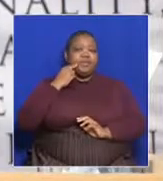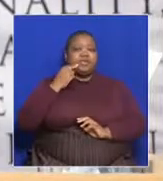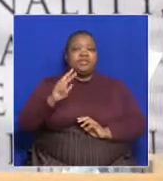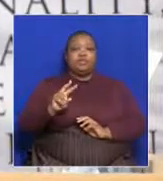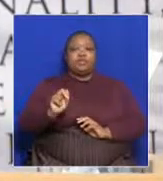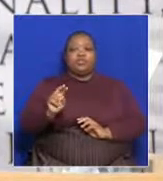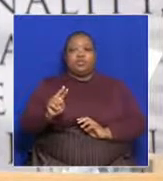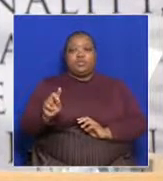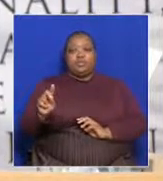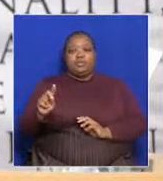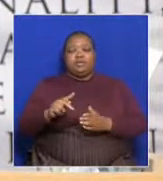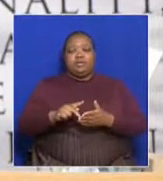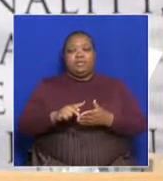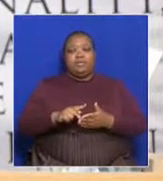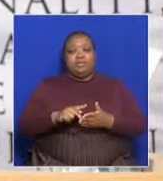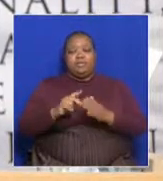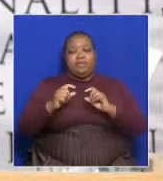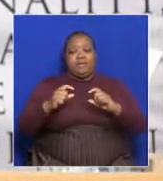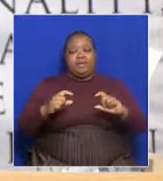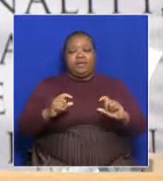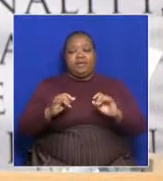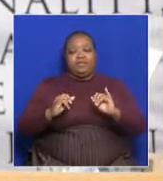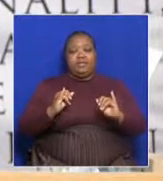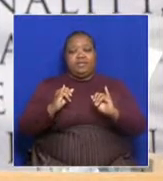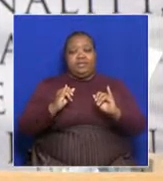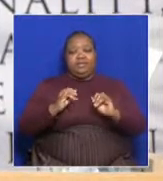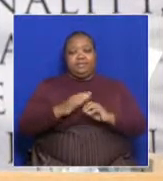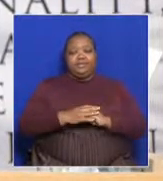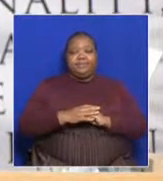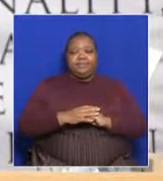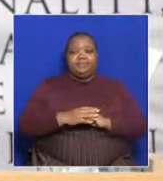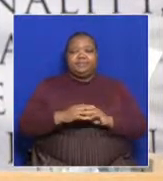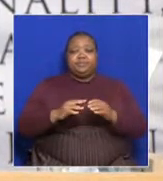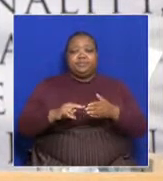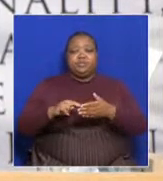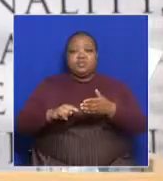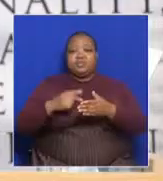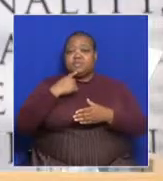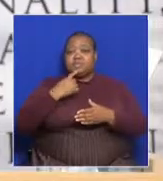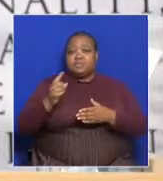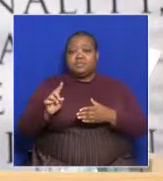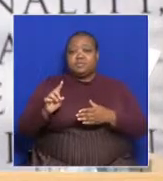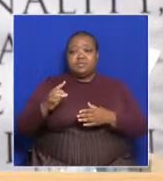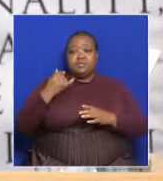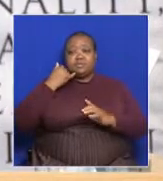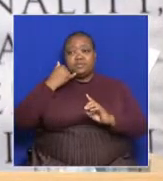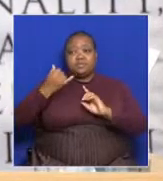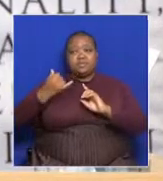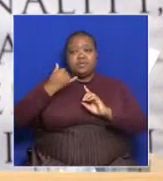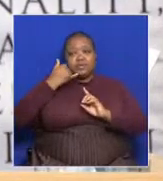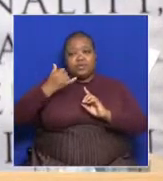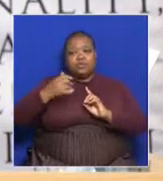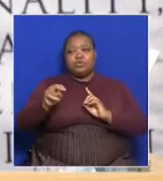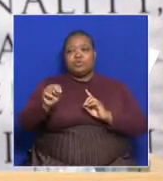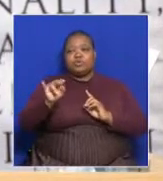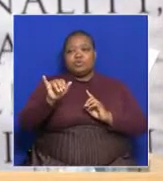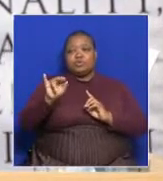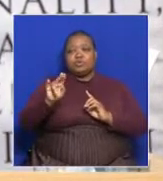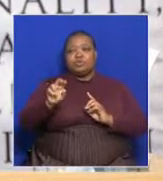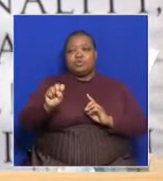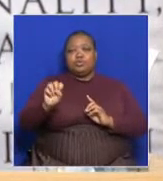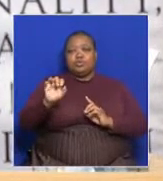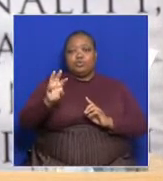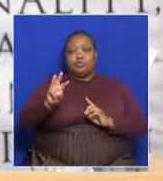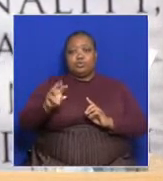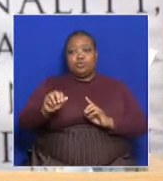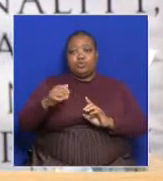And it reads as follows. I made several calls to Brigadier Nuswa informing of what was transpiring. I indicated to him